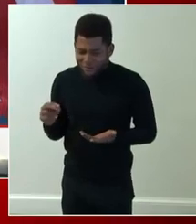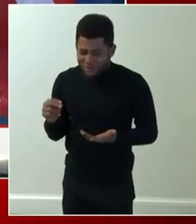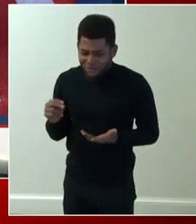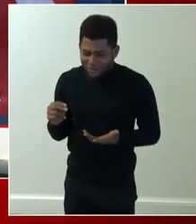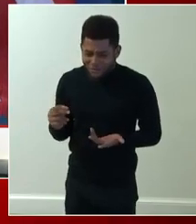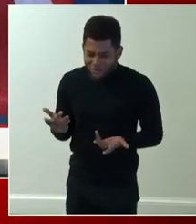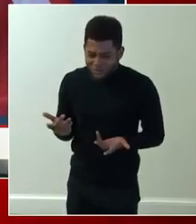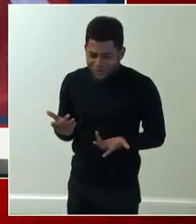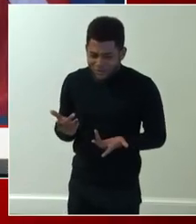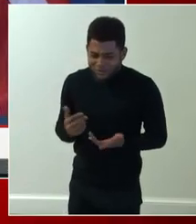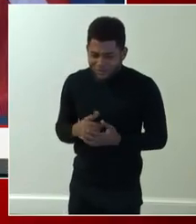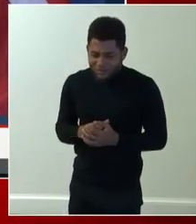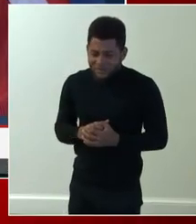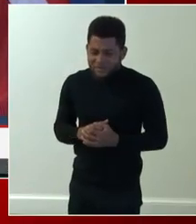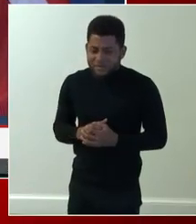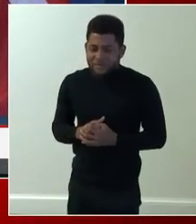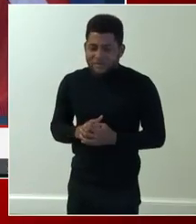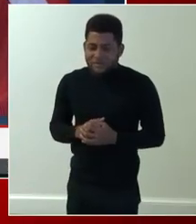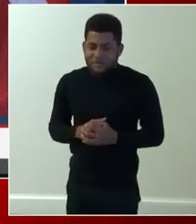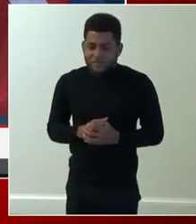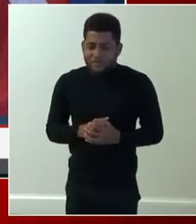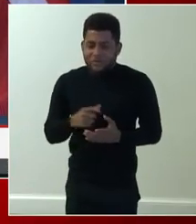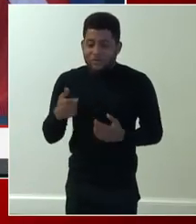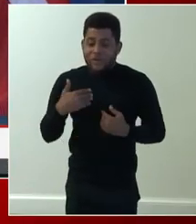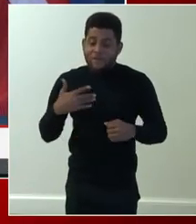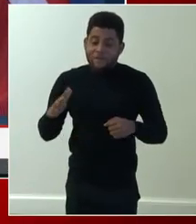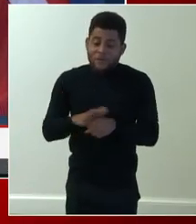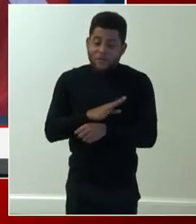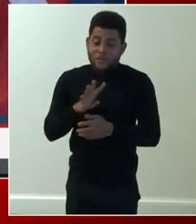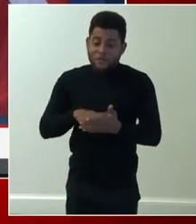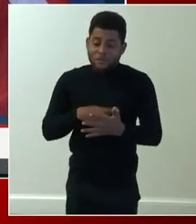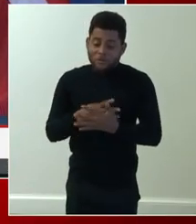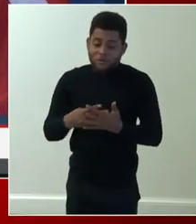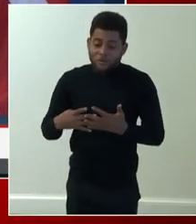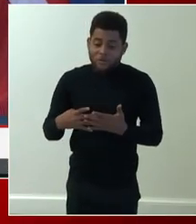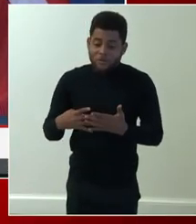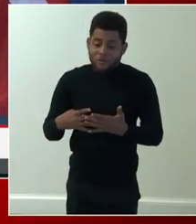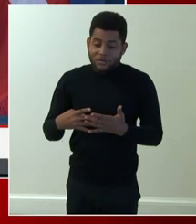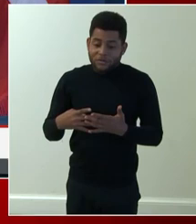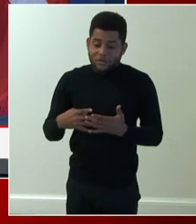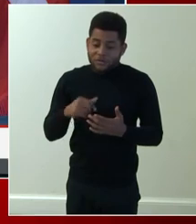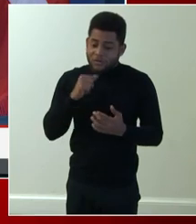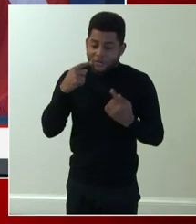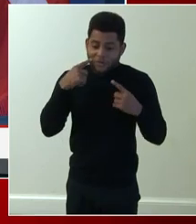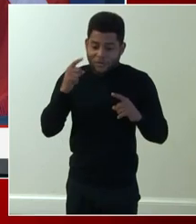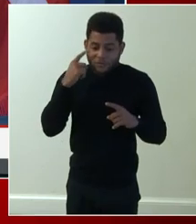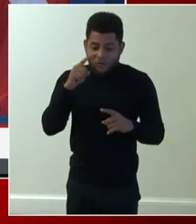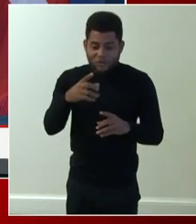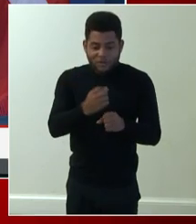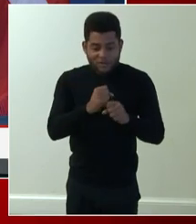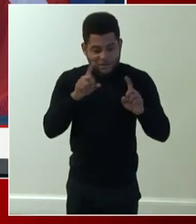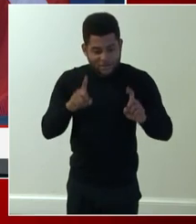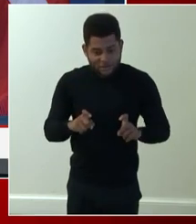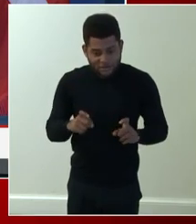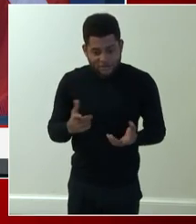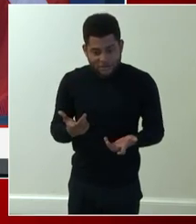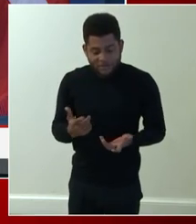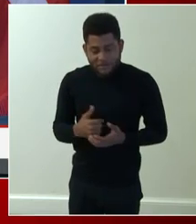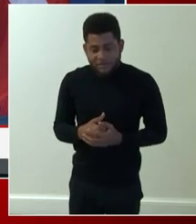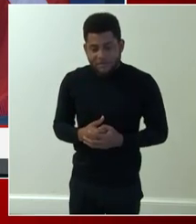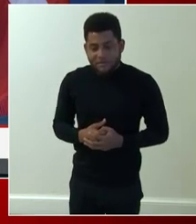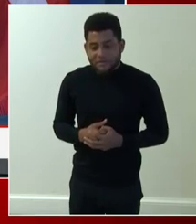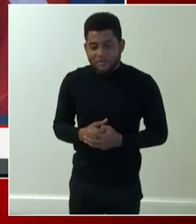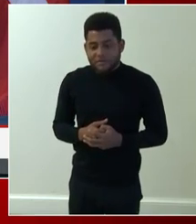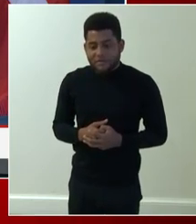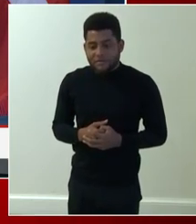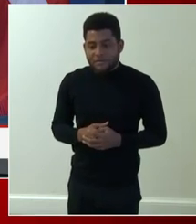been having a full schedule, then it may not be as accurate for the holiday